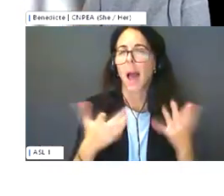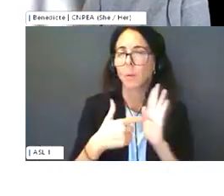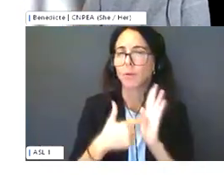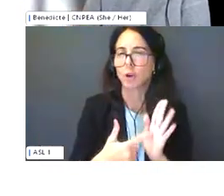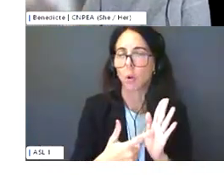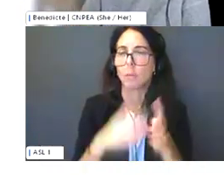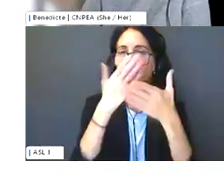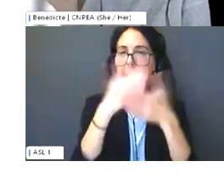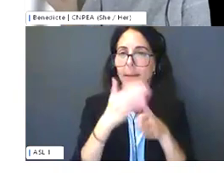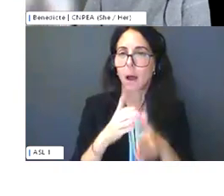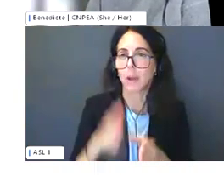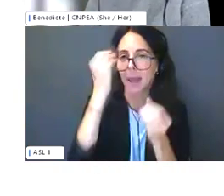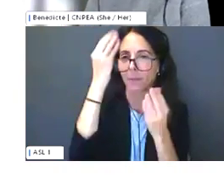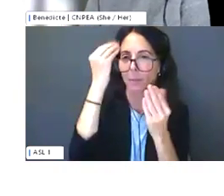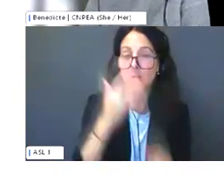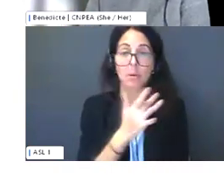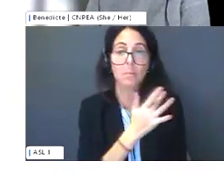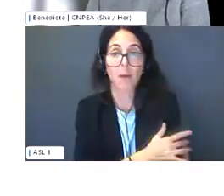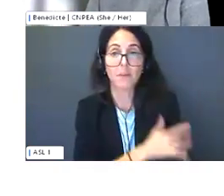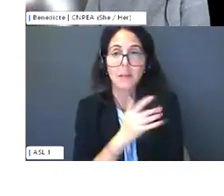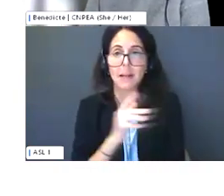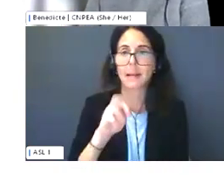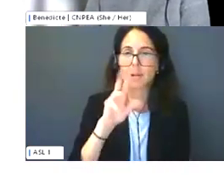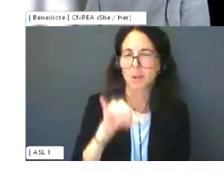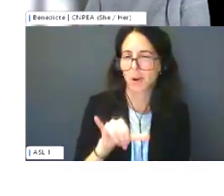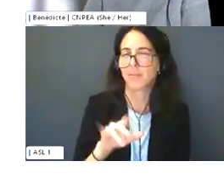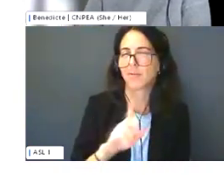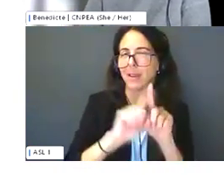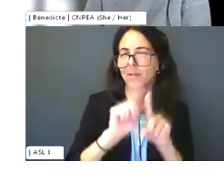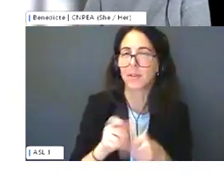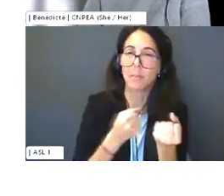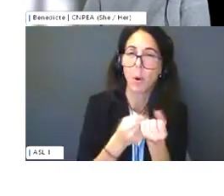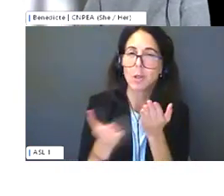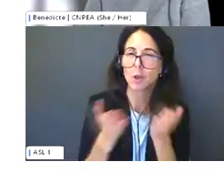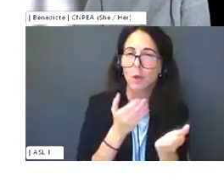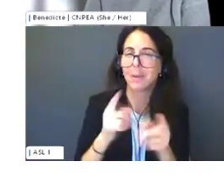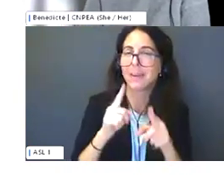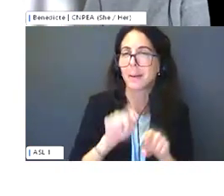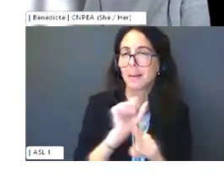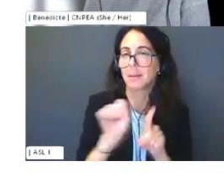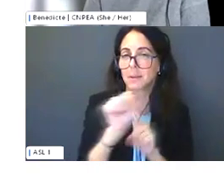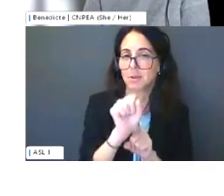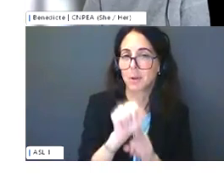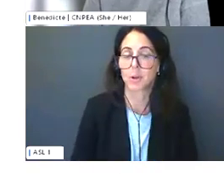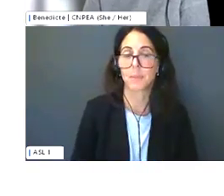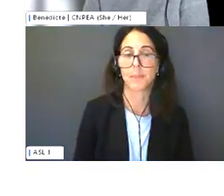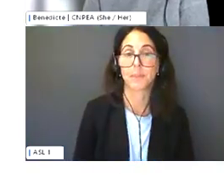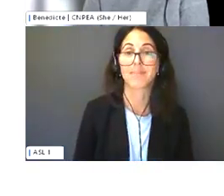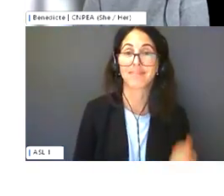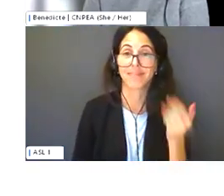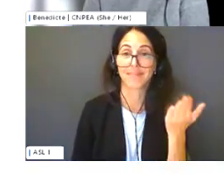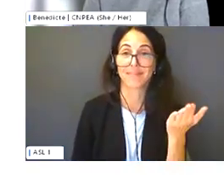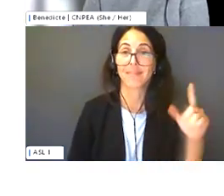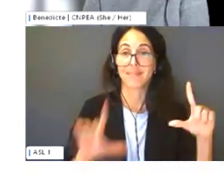and territory with a list of support services that can be of help to you in various situations. As you can see on this slide, we've also